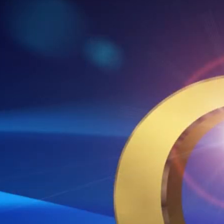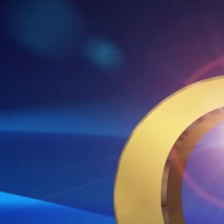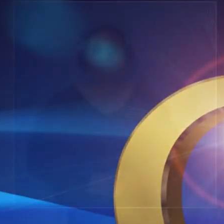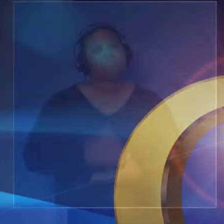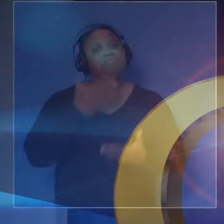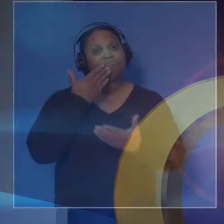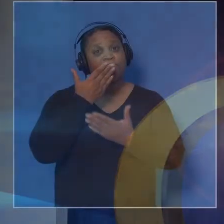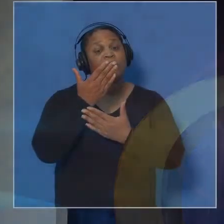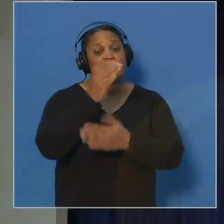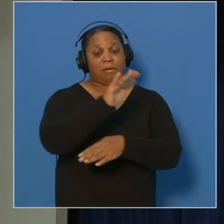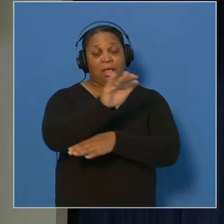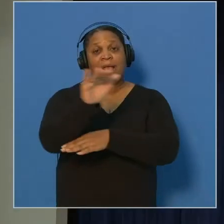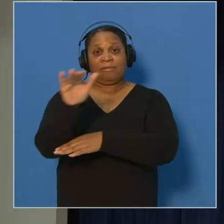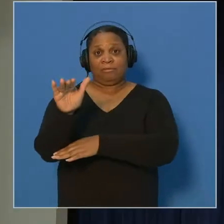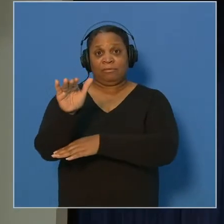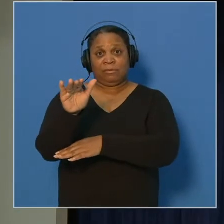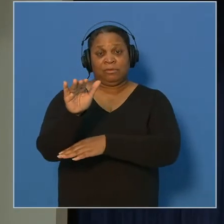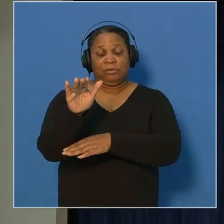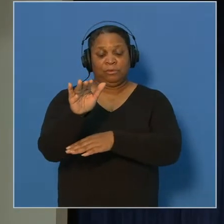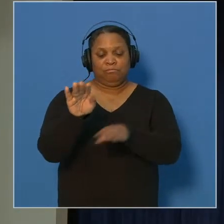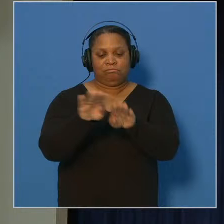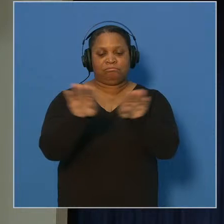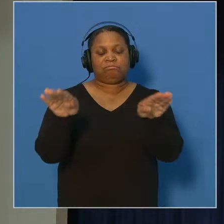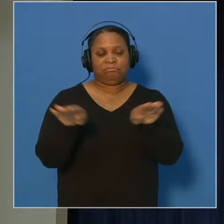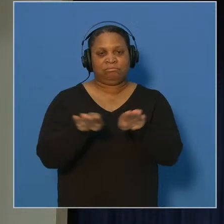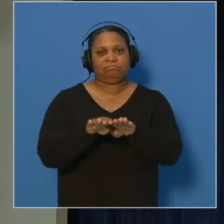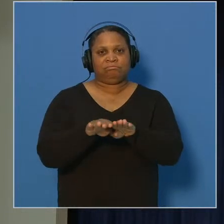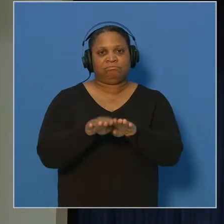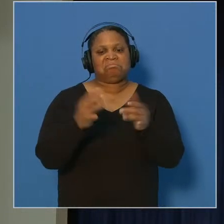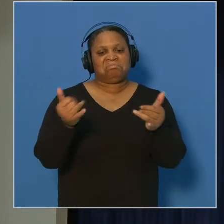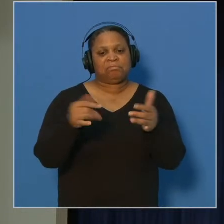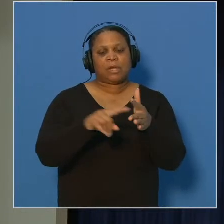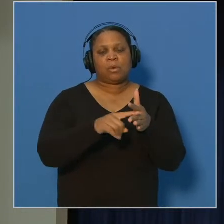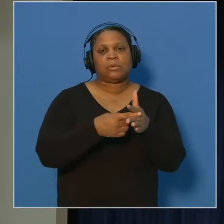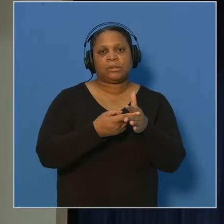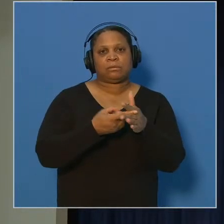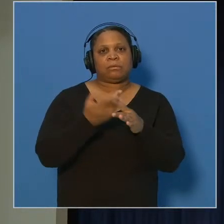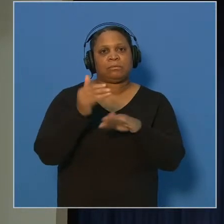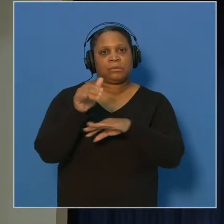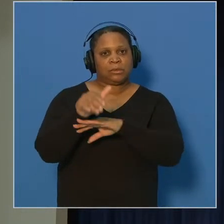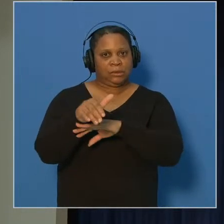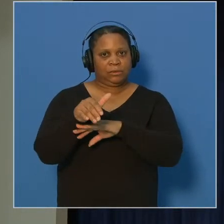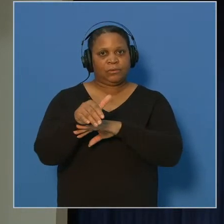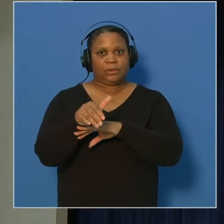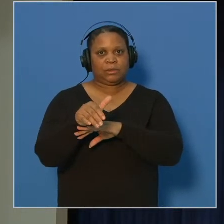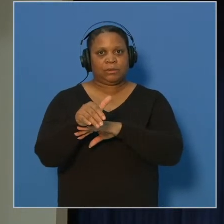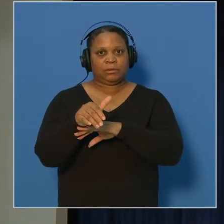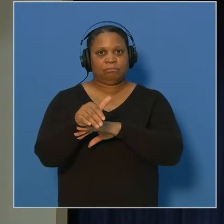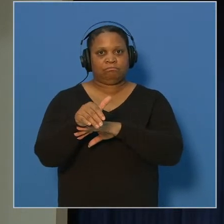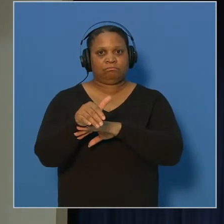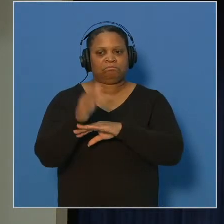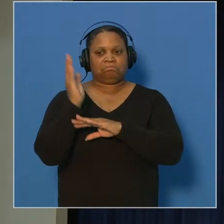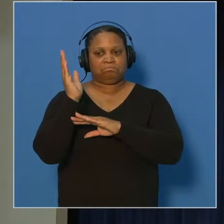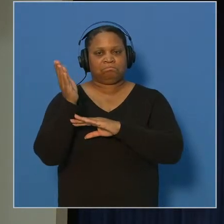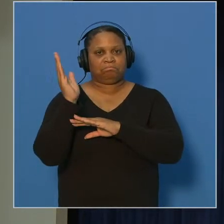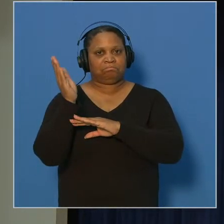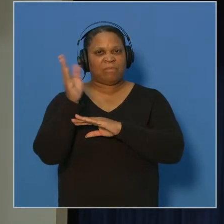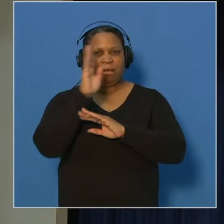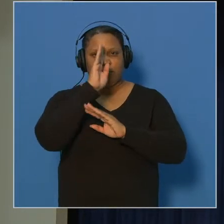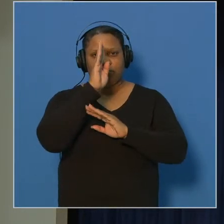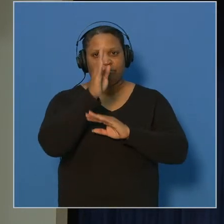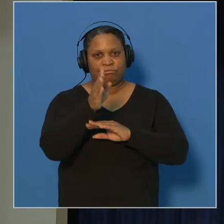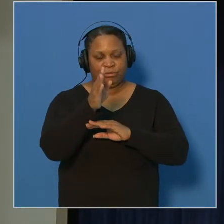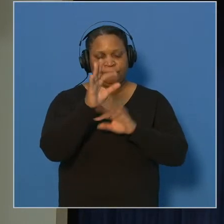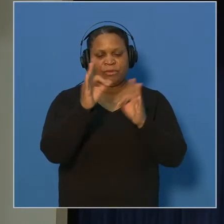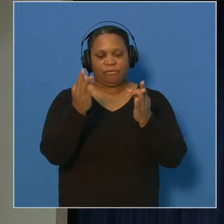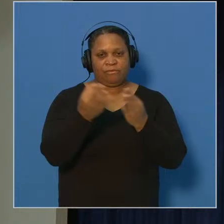Good afternoon, Bermuda. Would like to start this evening by speaking directly to the families